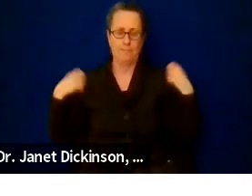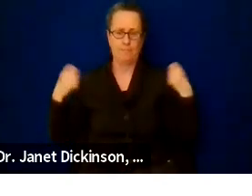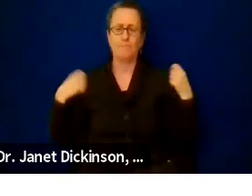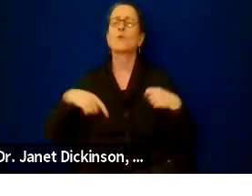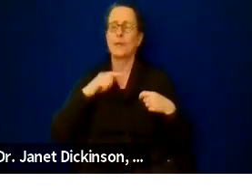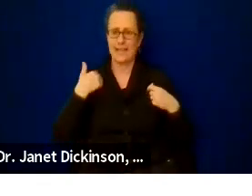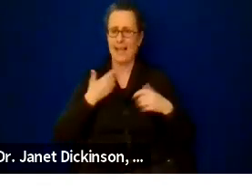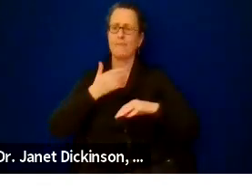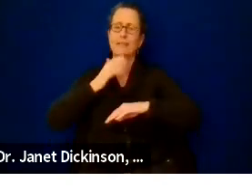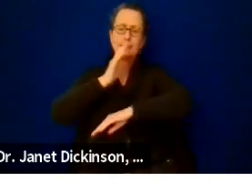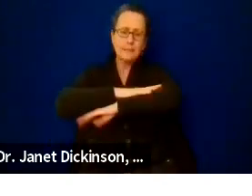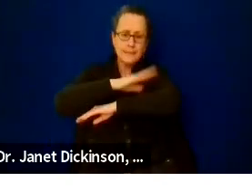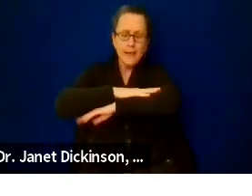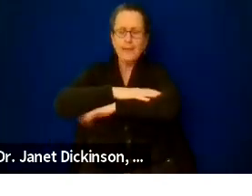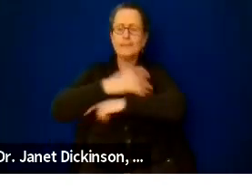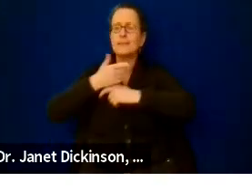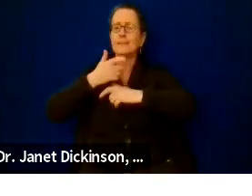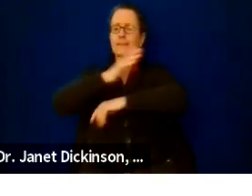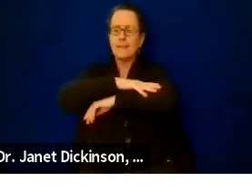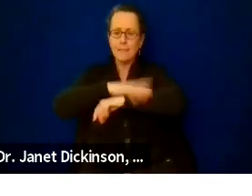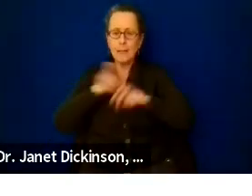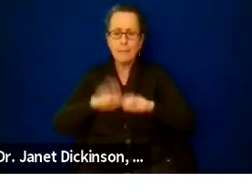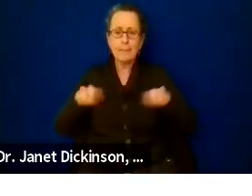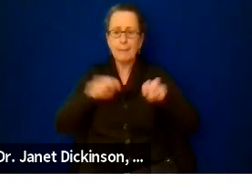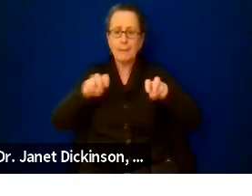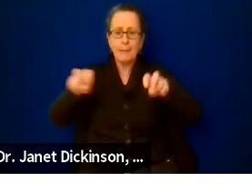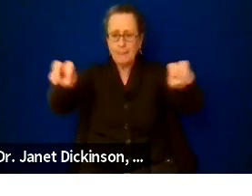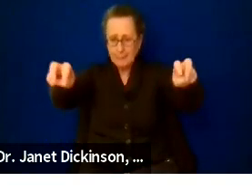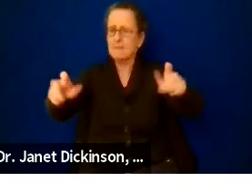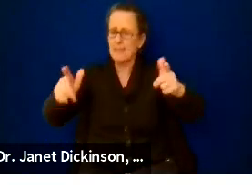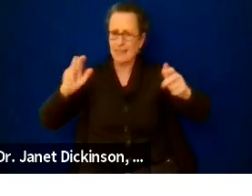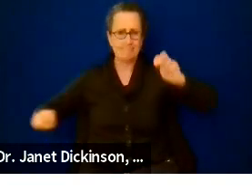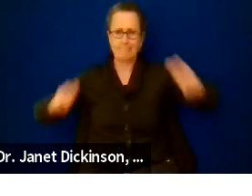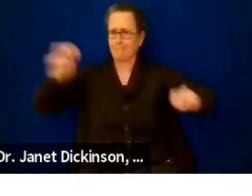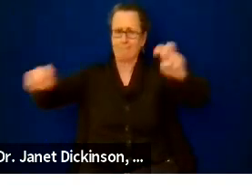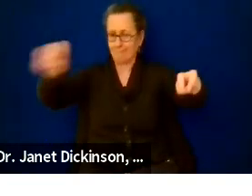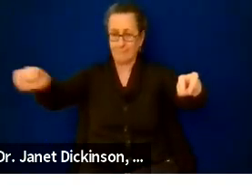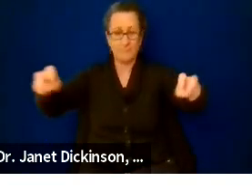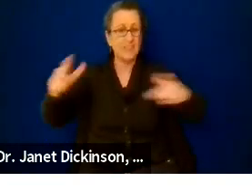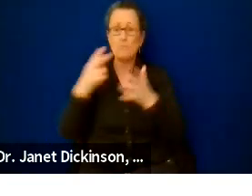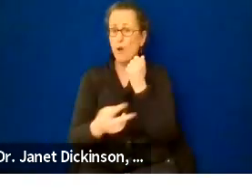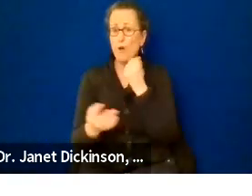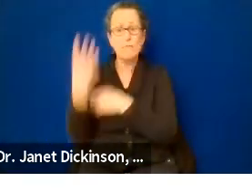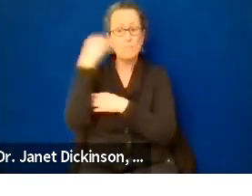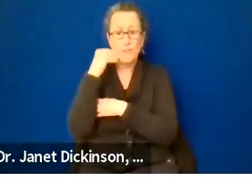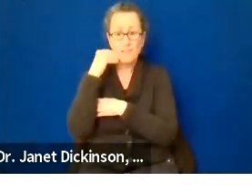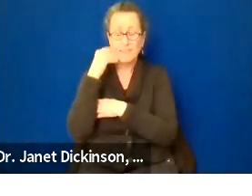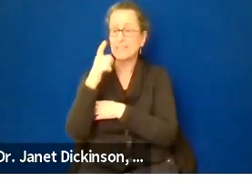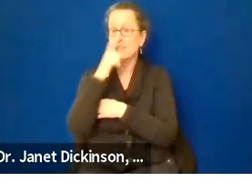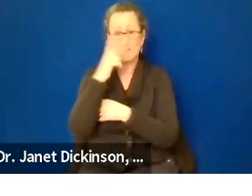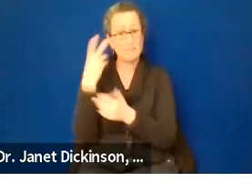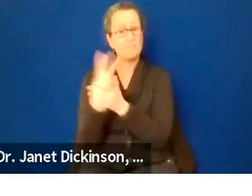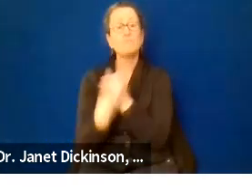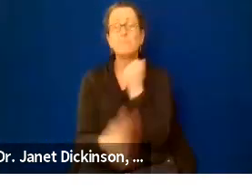tables and desks, and they'll have breakfast and lunch in the gym, which is now set up as a socially